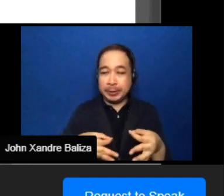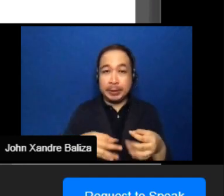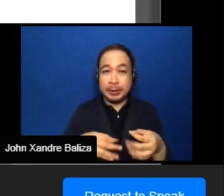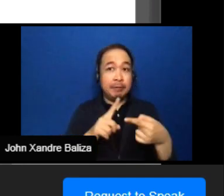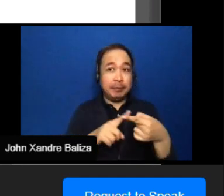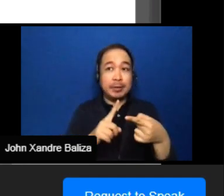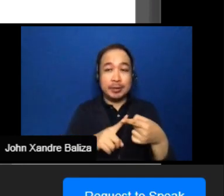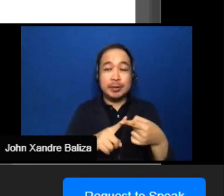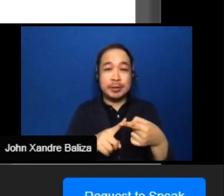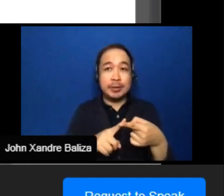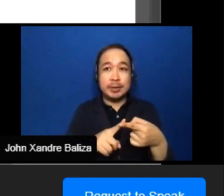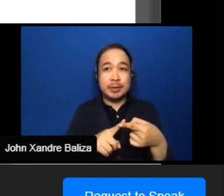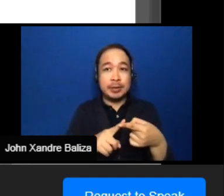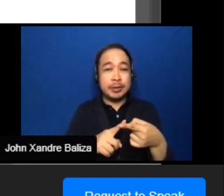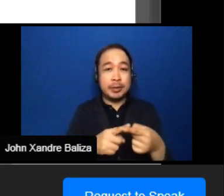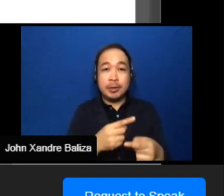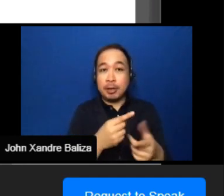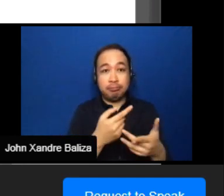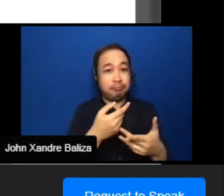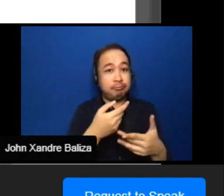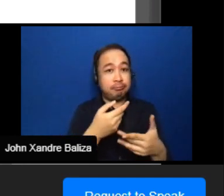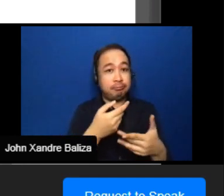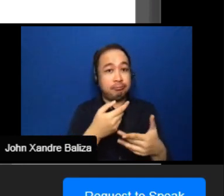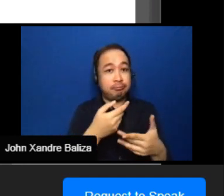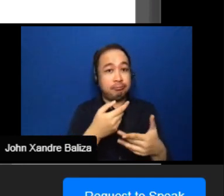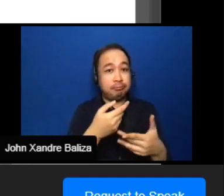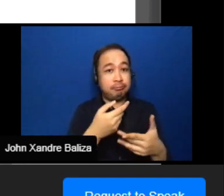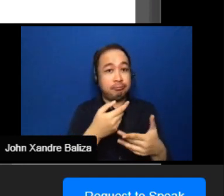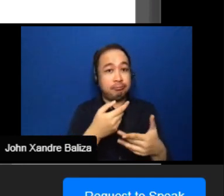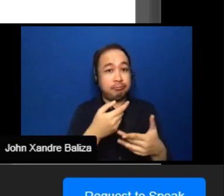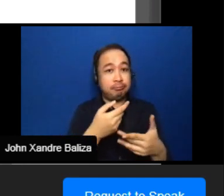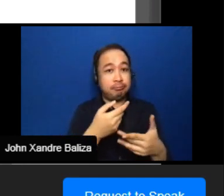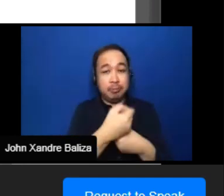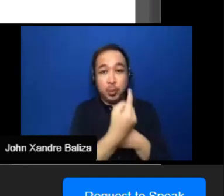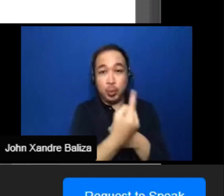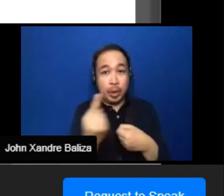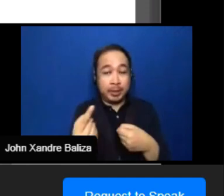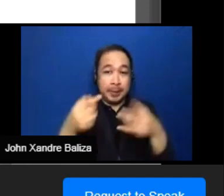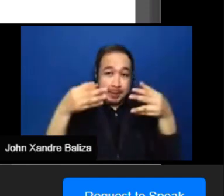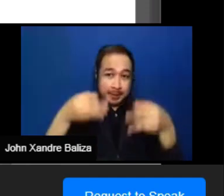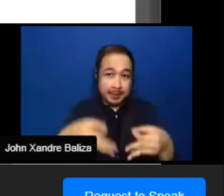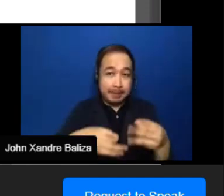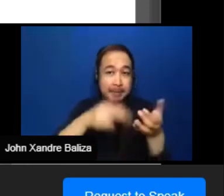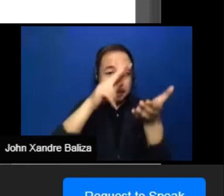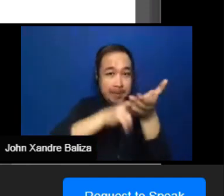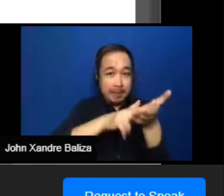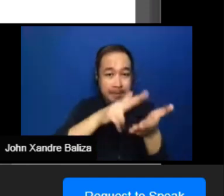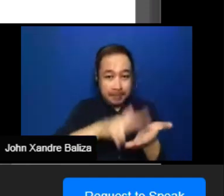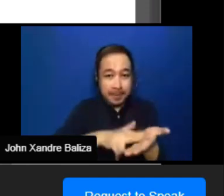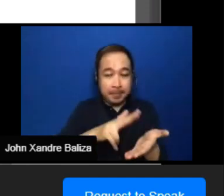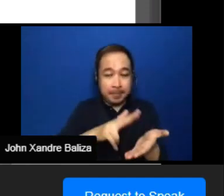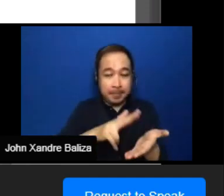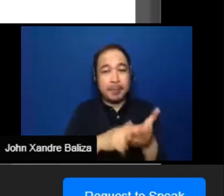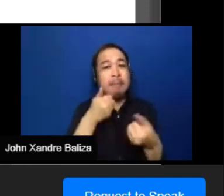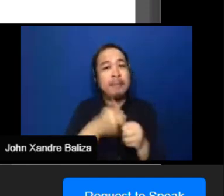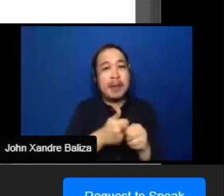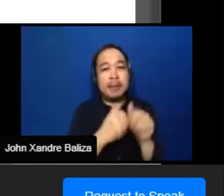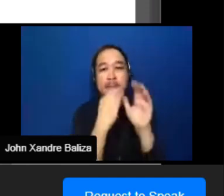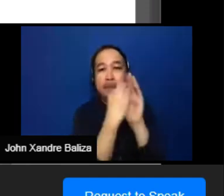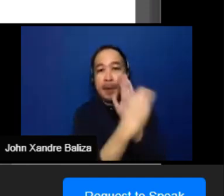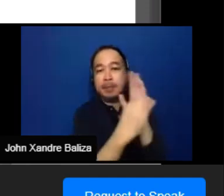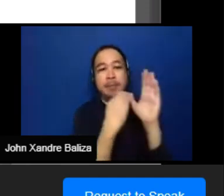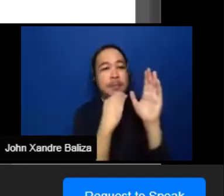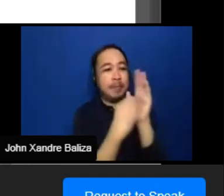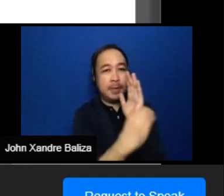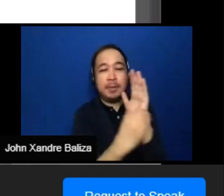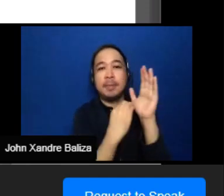distinguished delegates each decision, and we will adopt each decision and move forward para by para. Thank you very much.